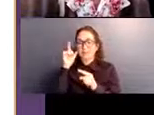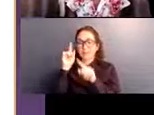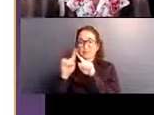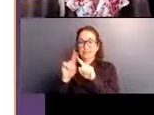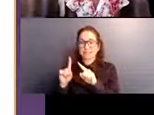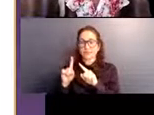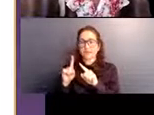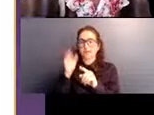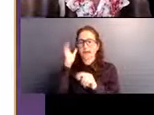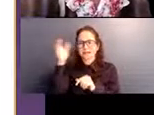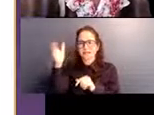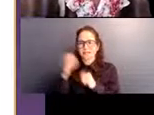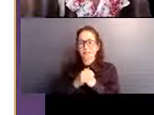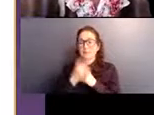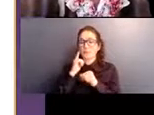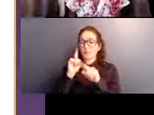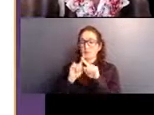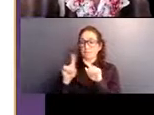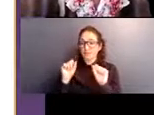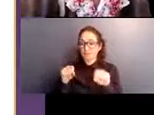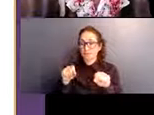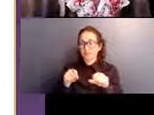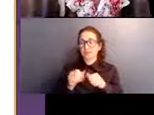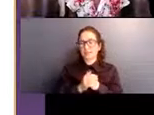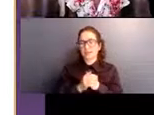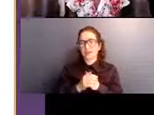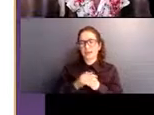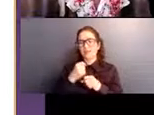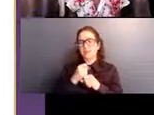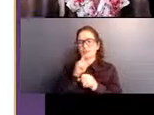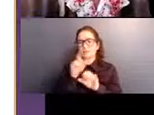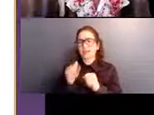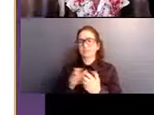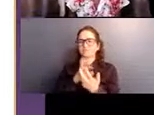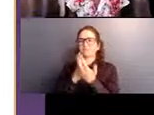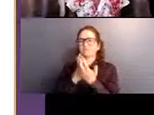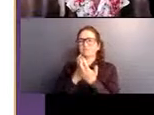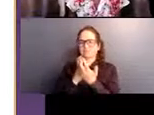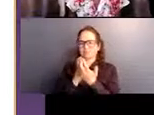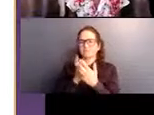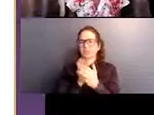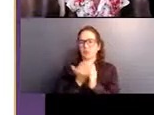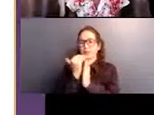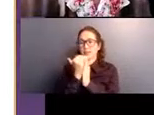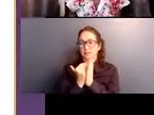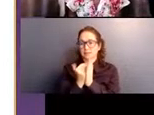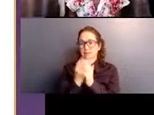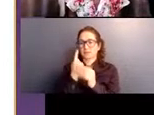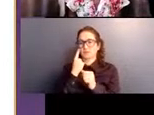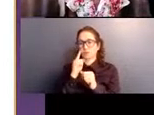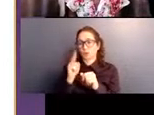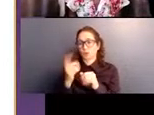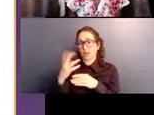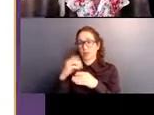learn. And in the case of differing abilities, we want to adapt our lessons to include